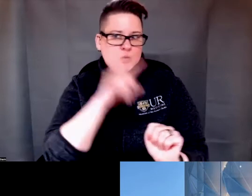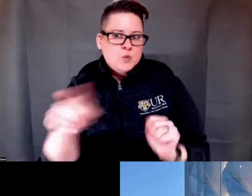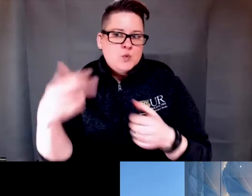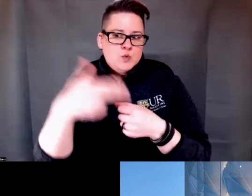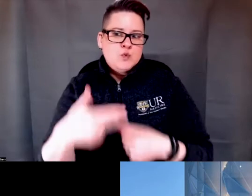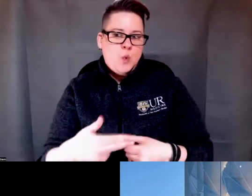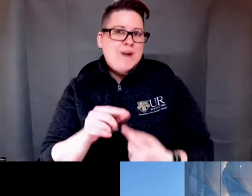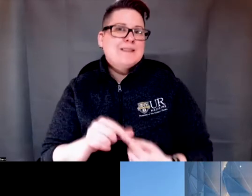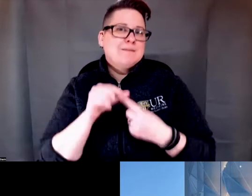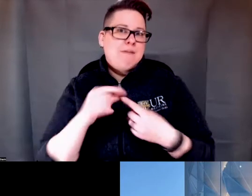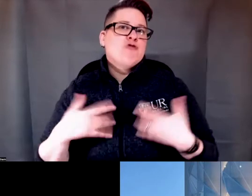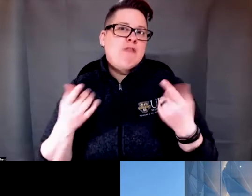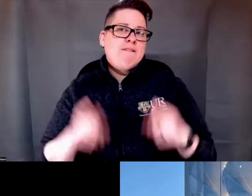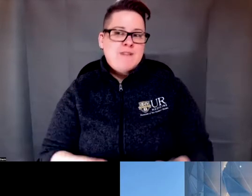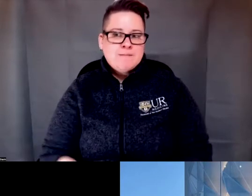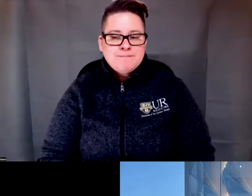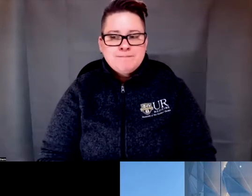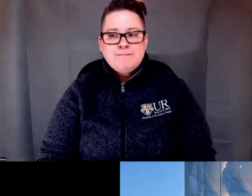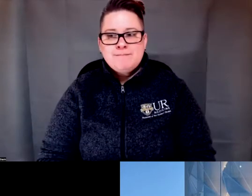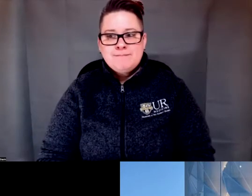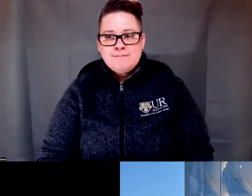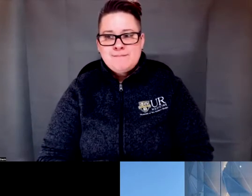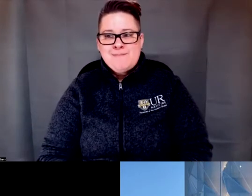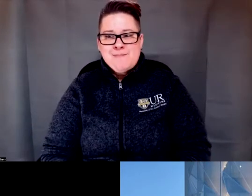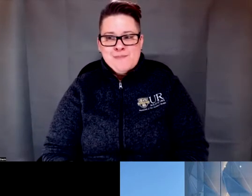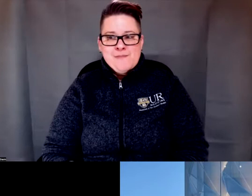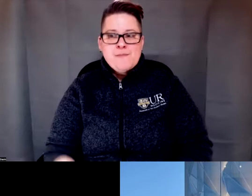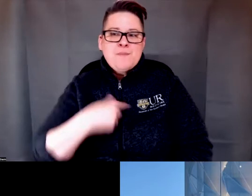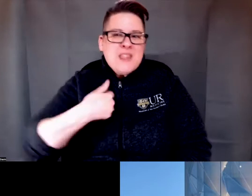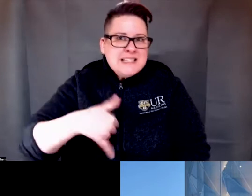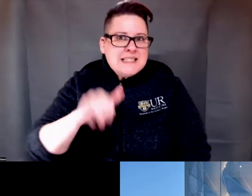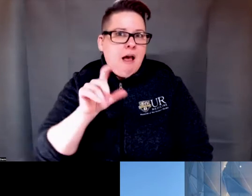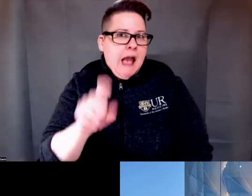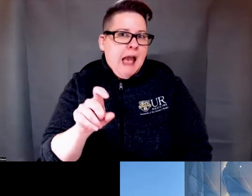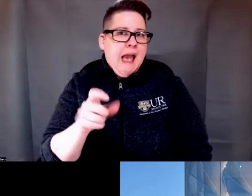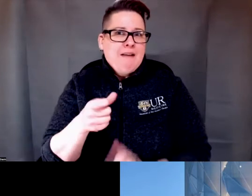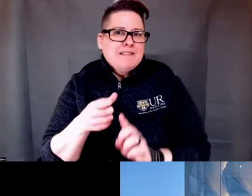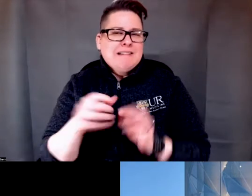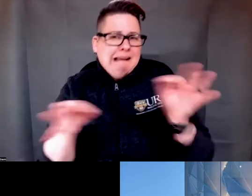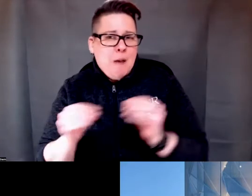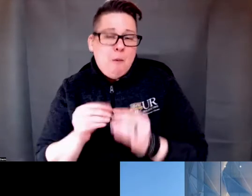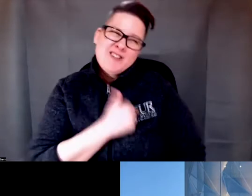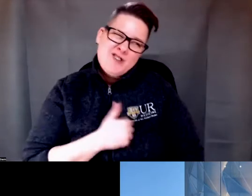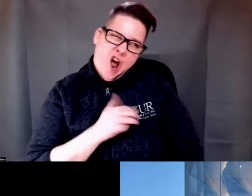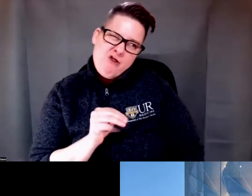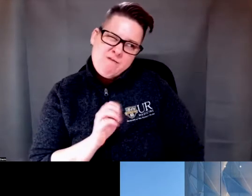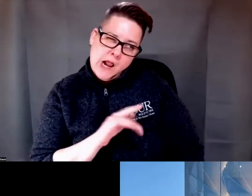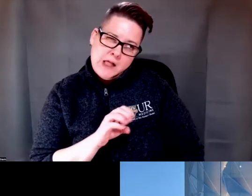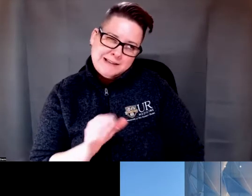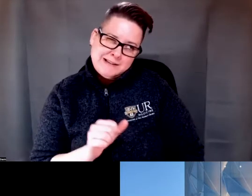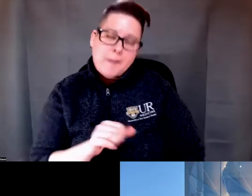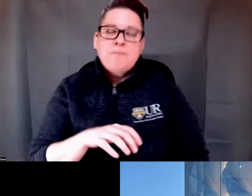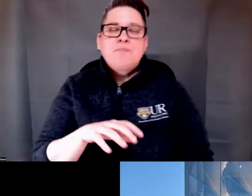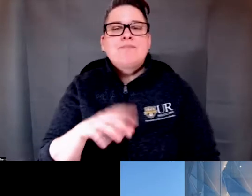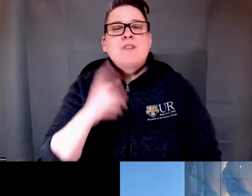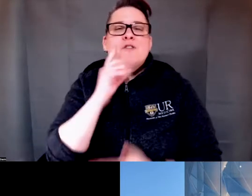special event. Now, I still have to go through a little bit more, sorry about that, Melissa, in relation